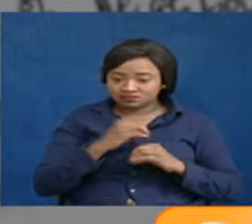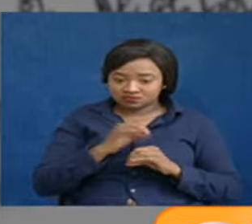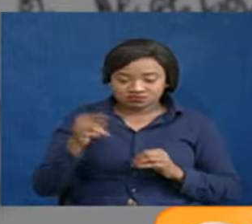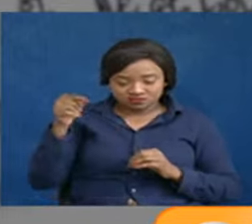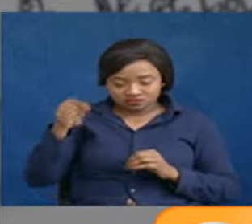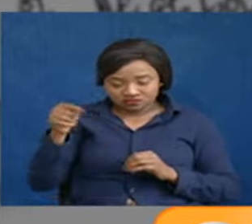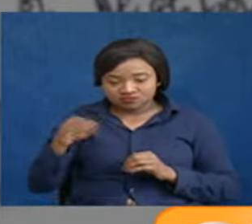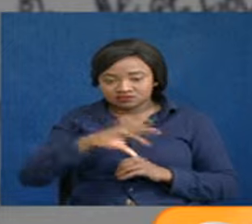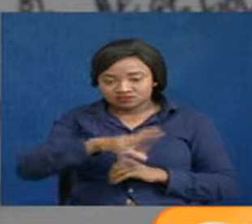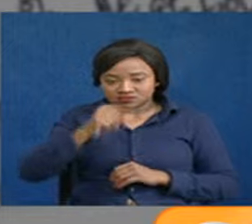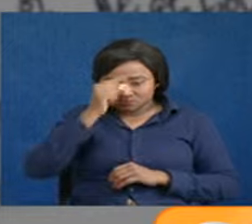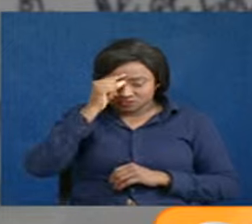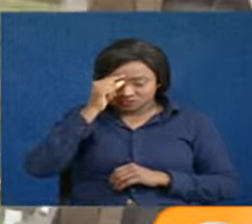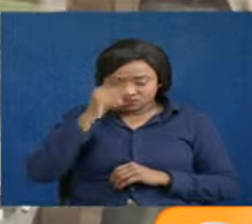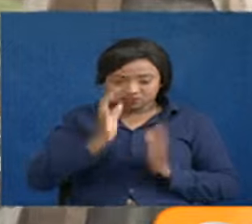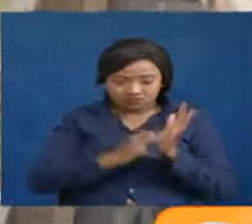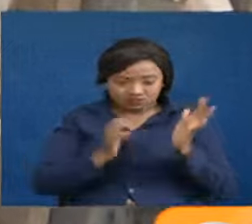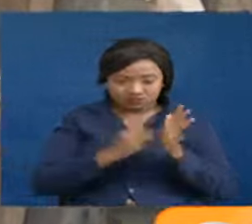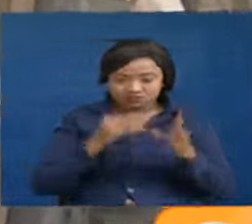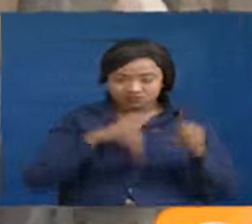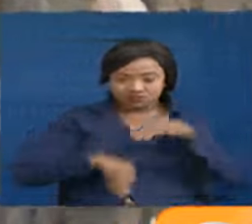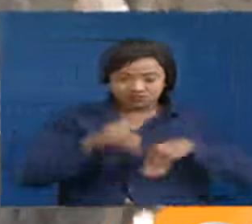the county of Machakos.